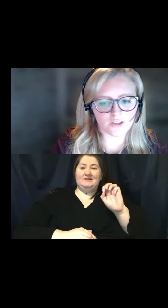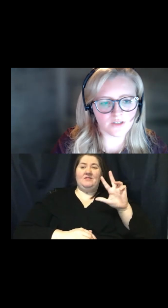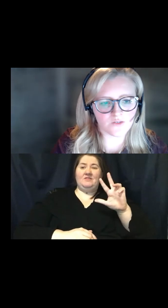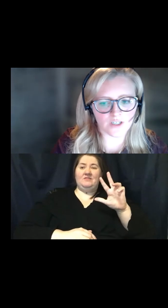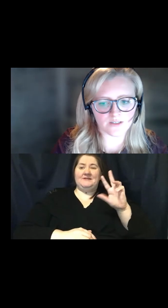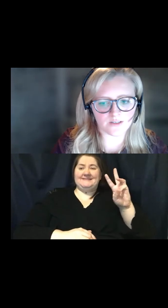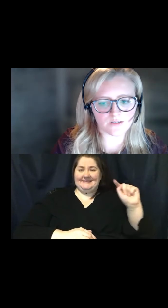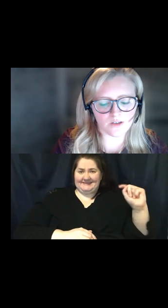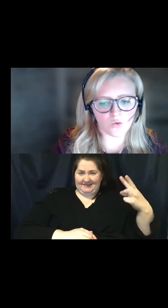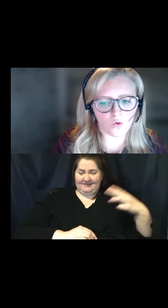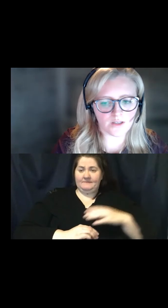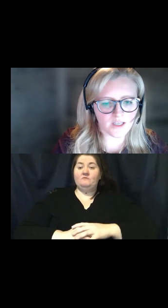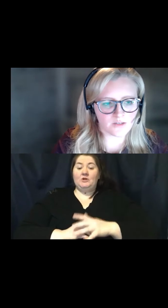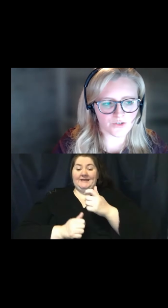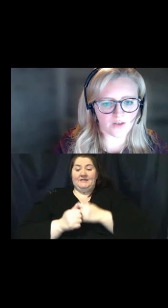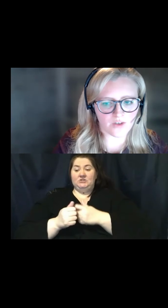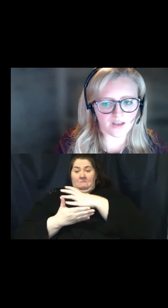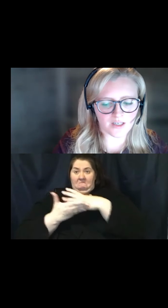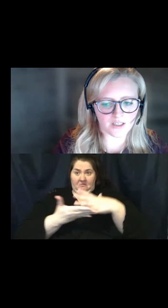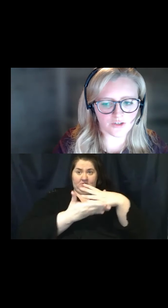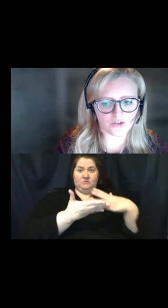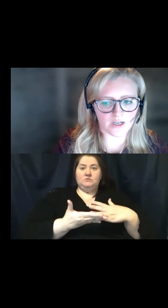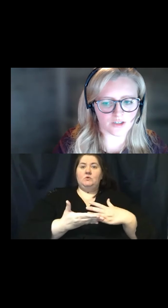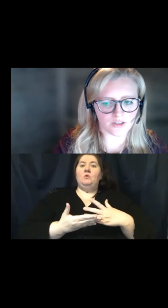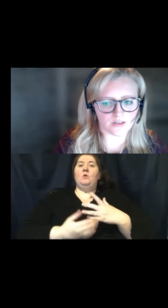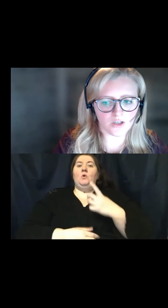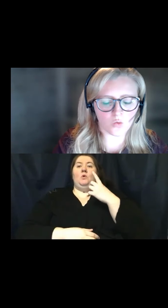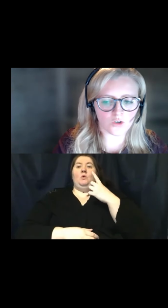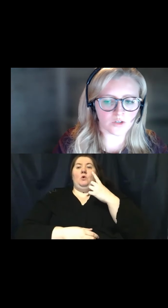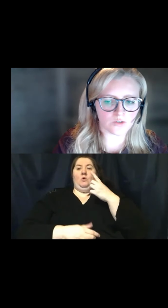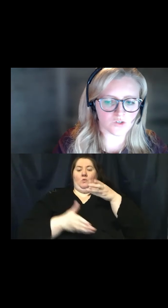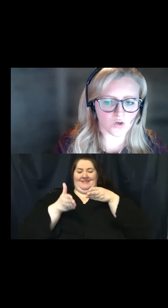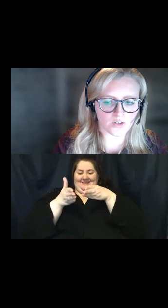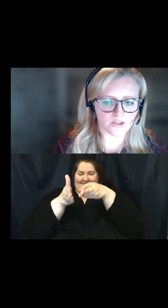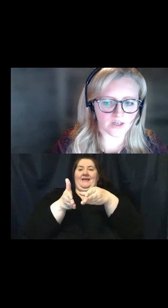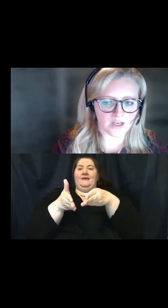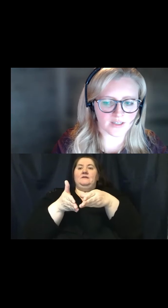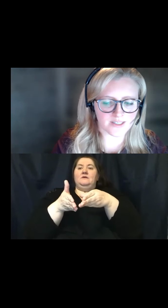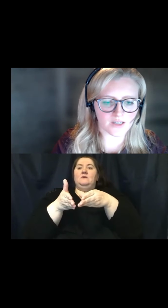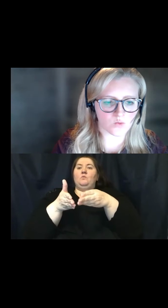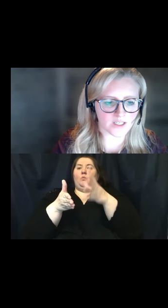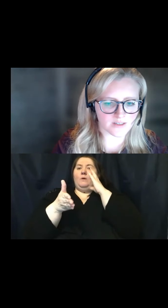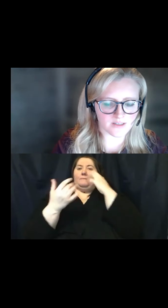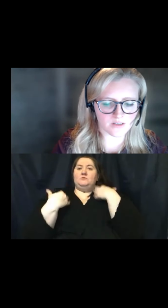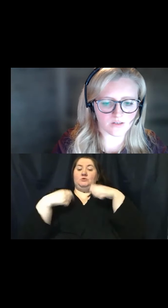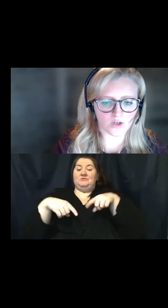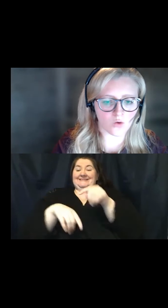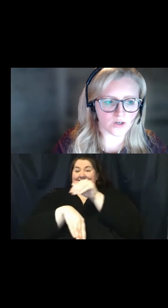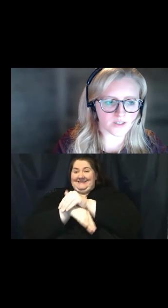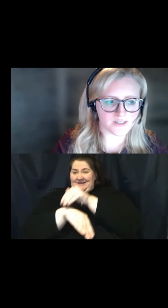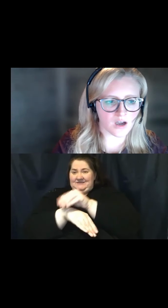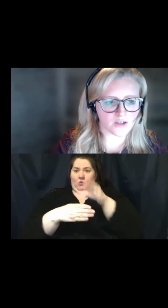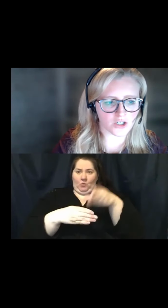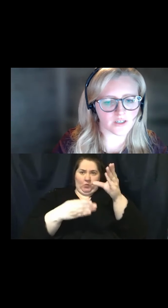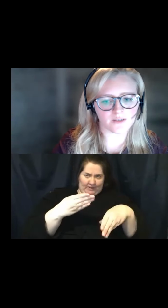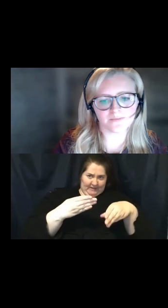For each of these phases, 1 lane of traffic in each direction will be restored during nights and weekends when our